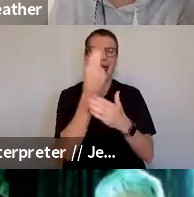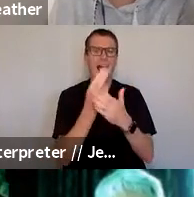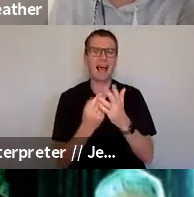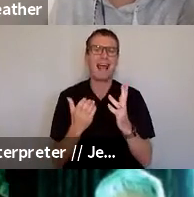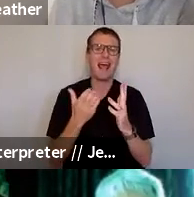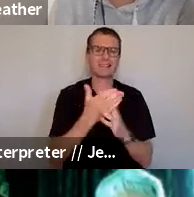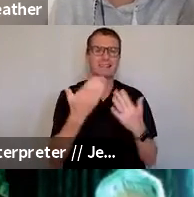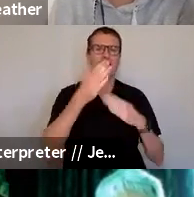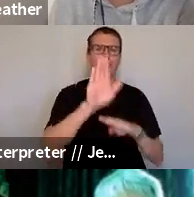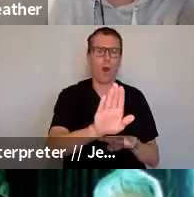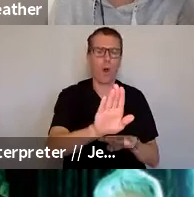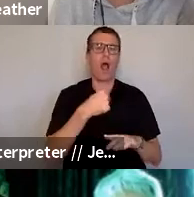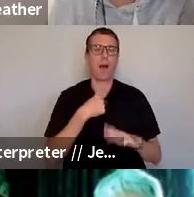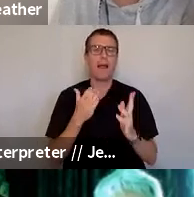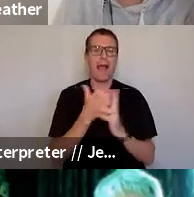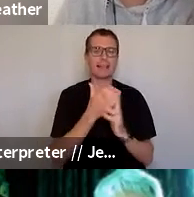Participation Advisor.